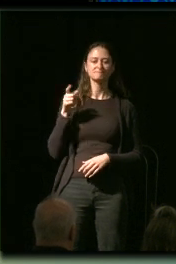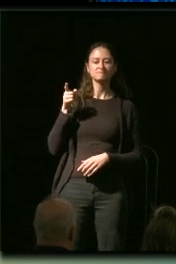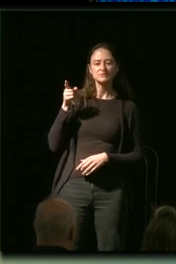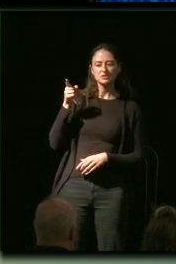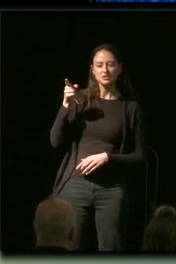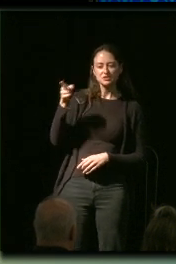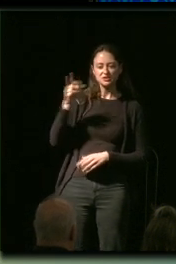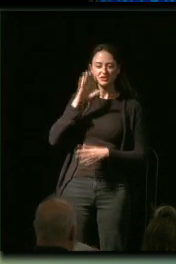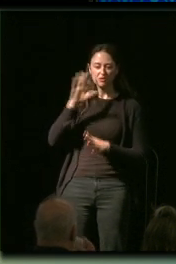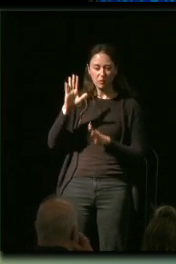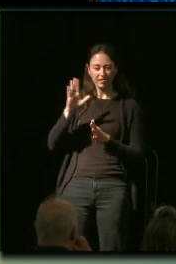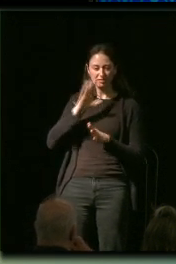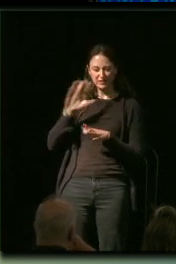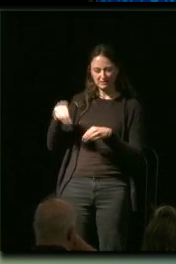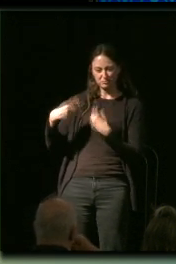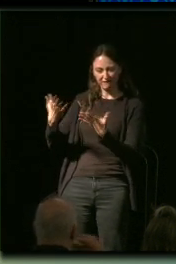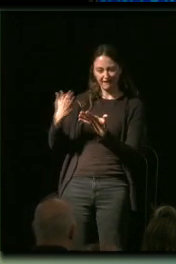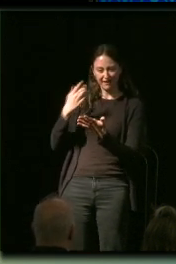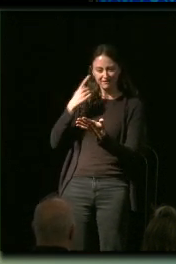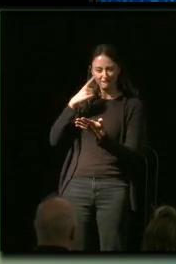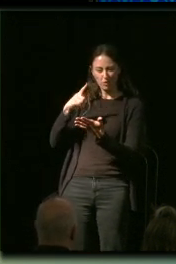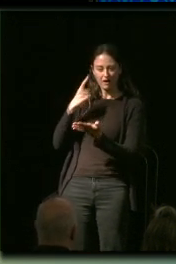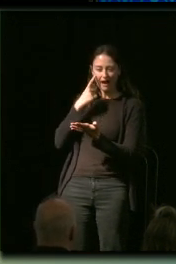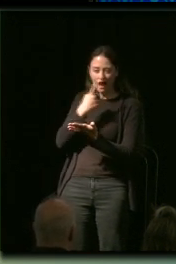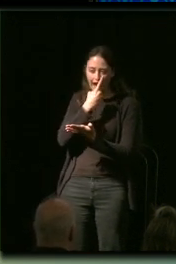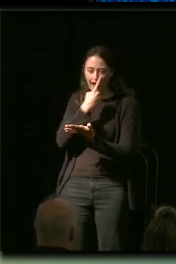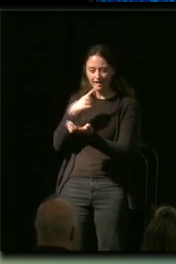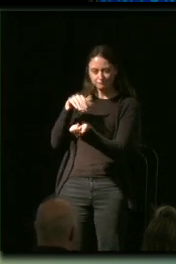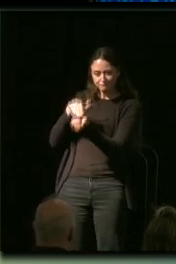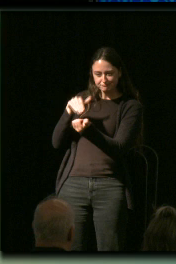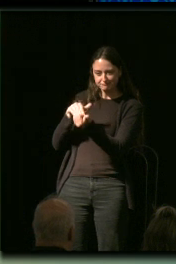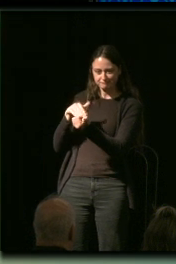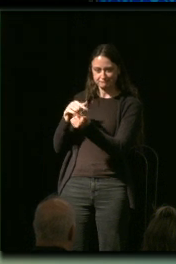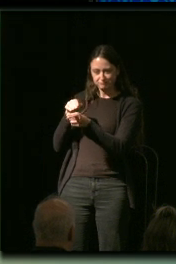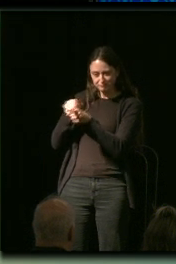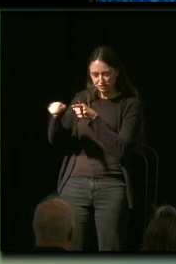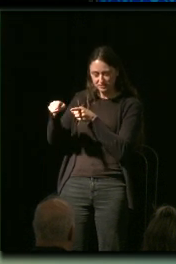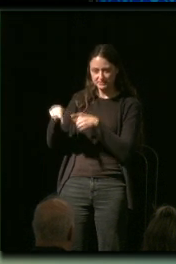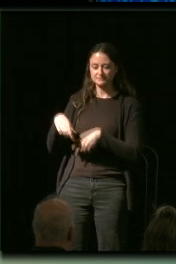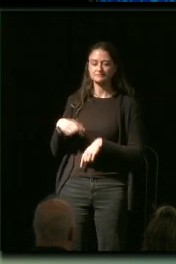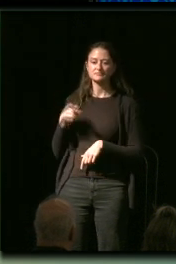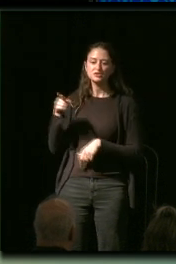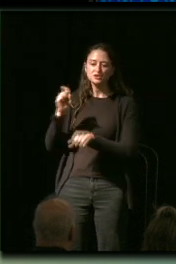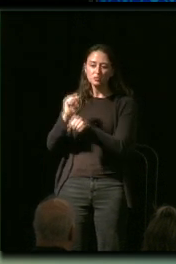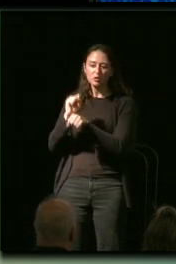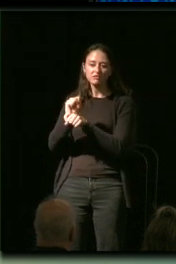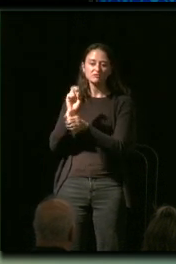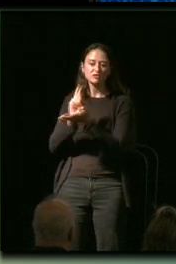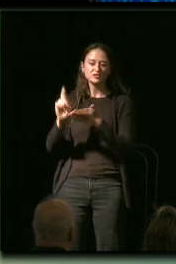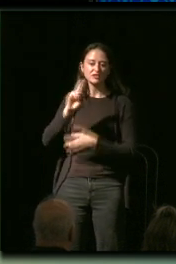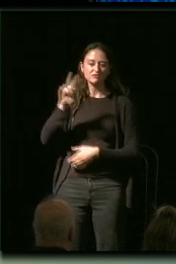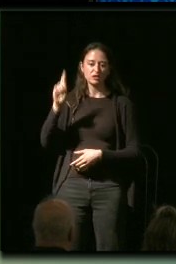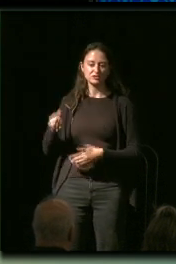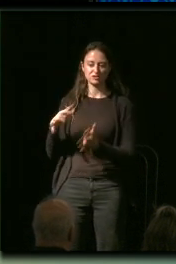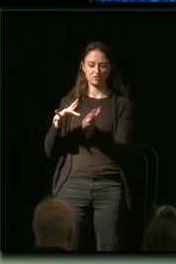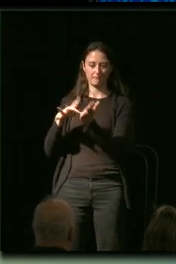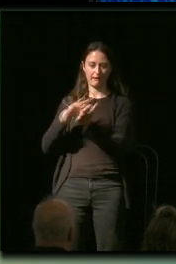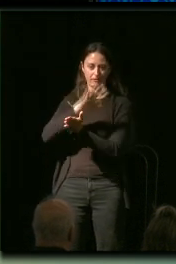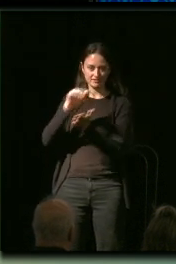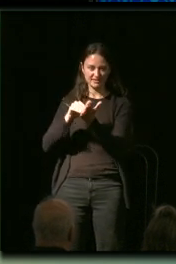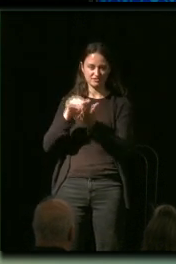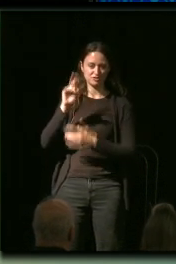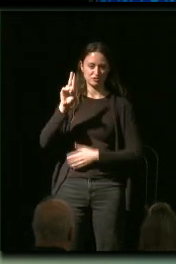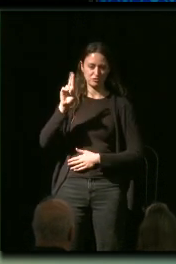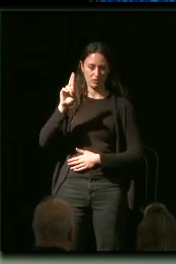seen at Flown Eye Institute at the University of Rochester Medical Center.